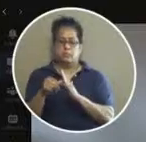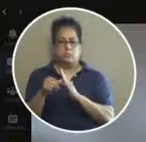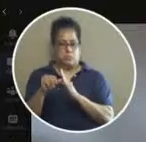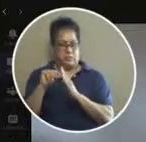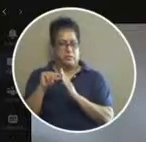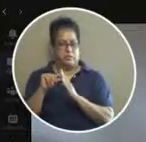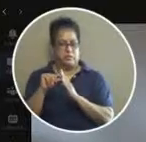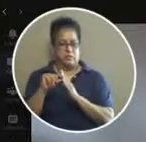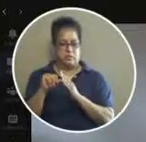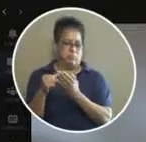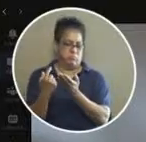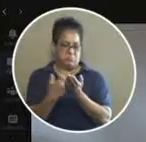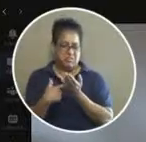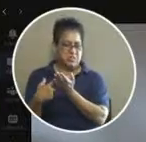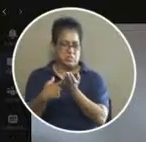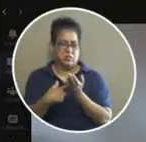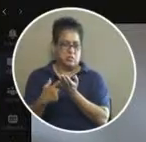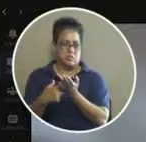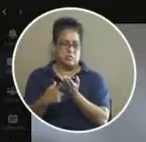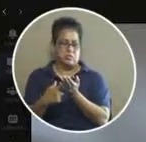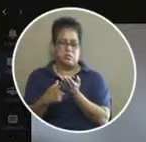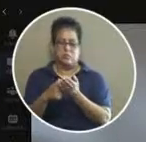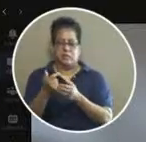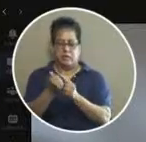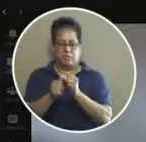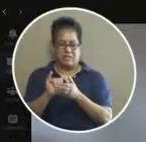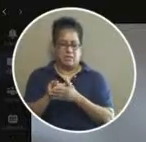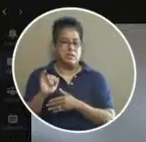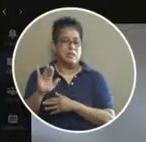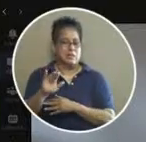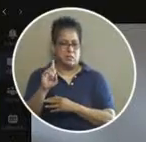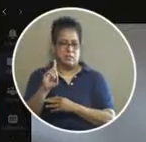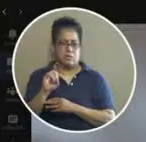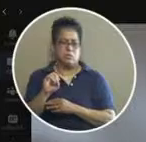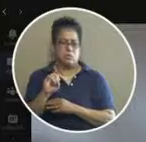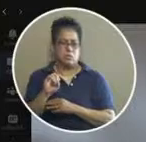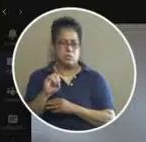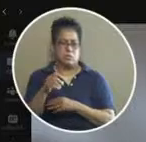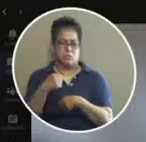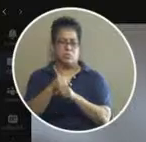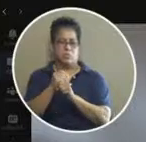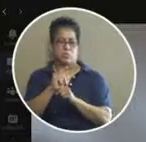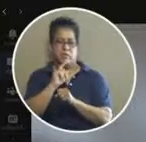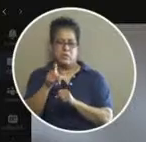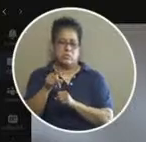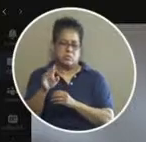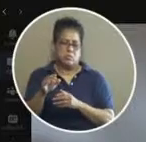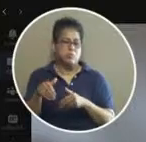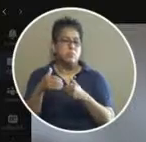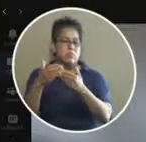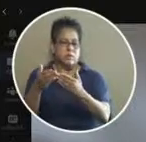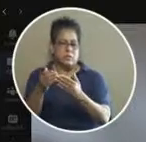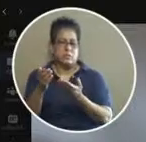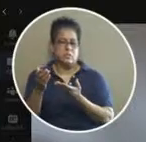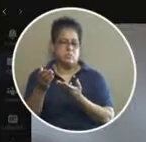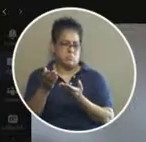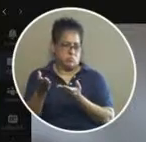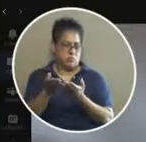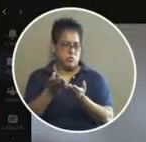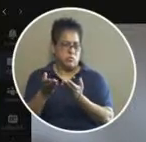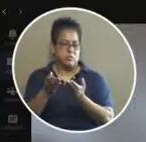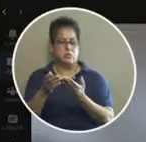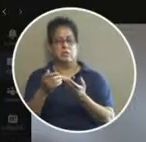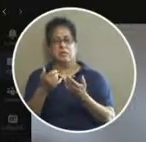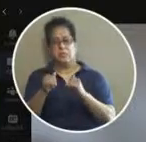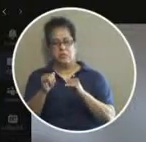impressive discussion that we had, and all the things that they were doing in order to be able to provide a service, allow you